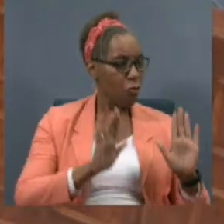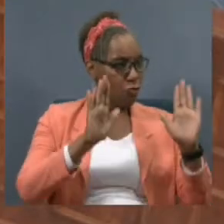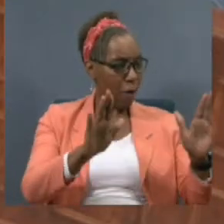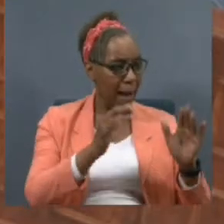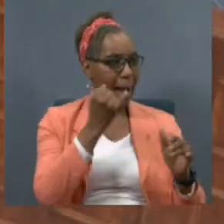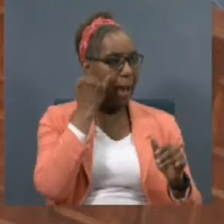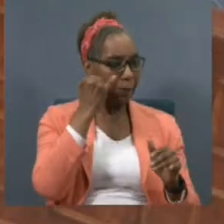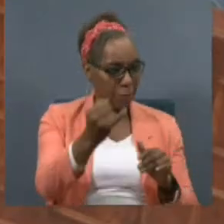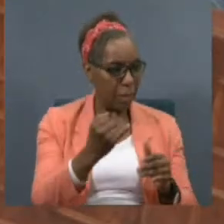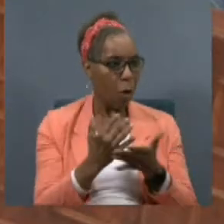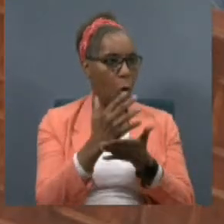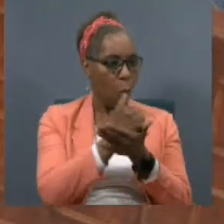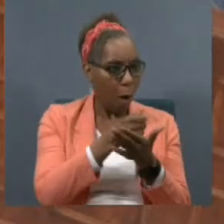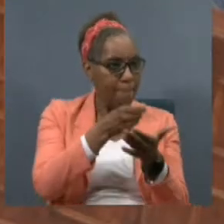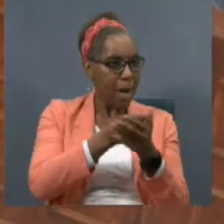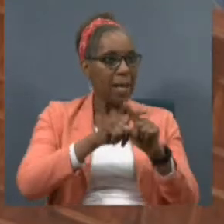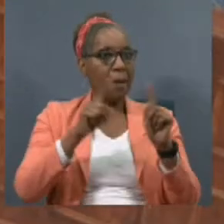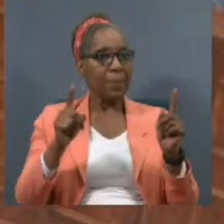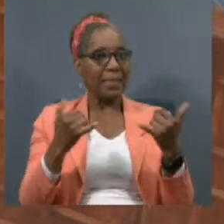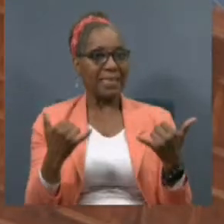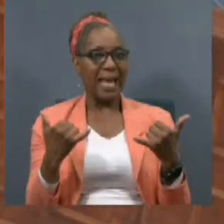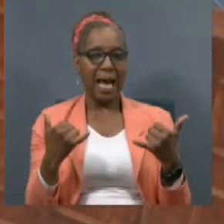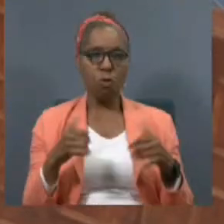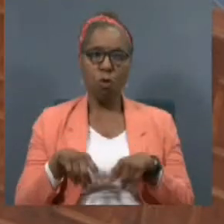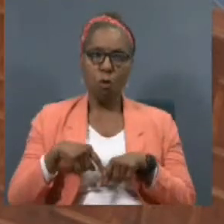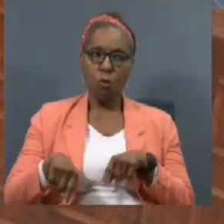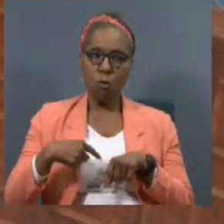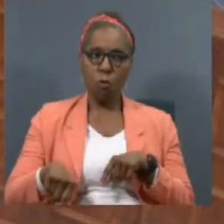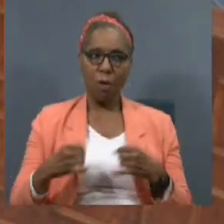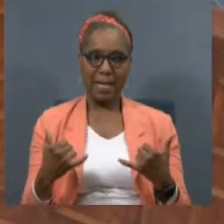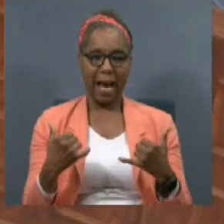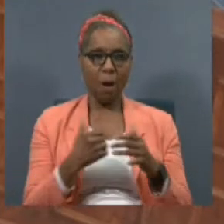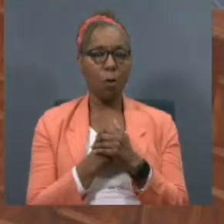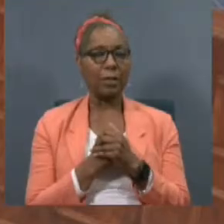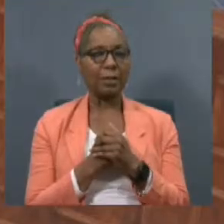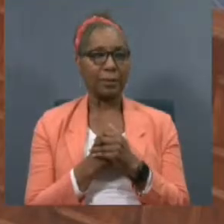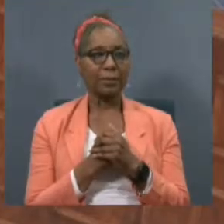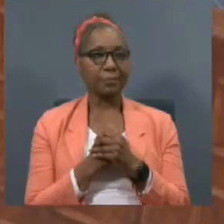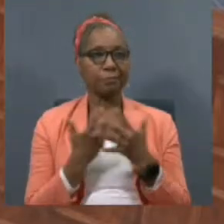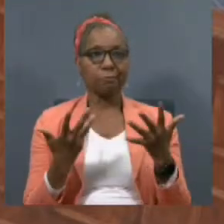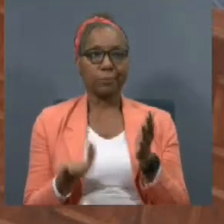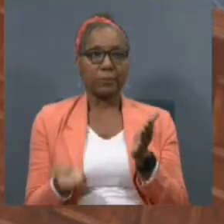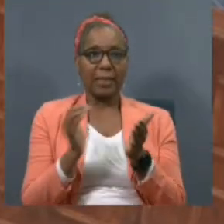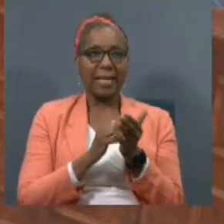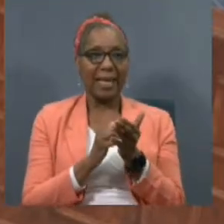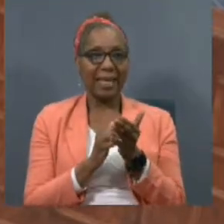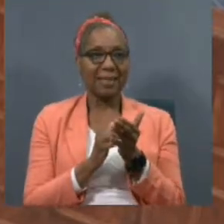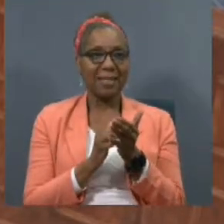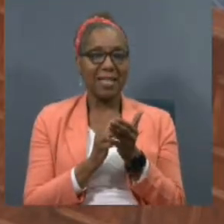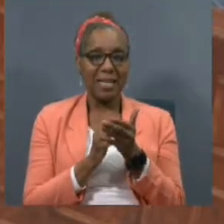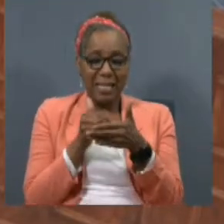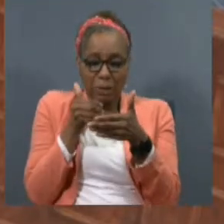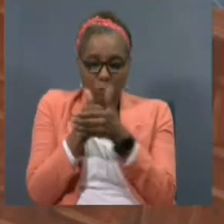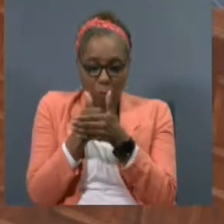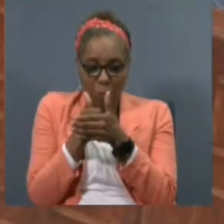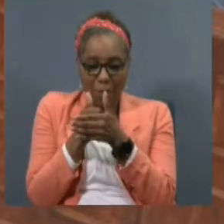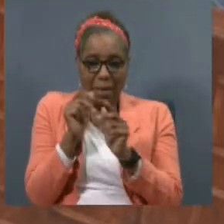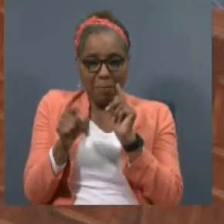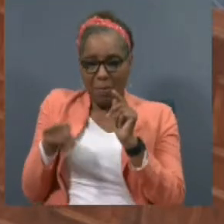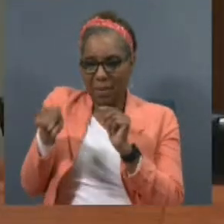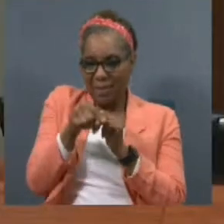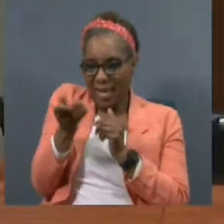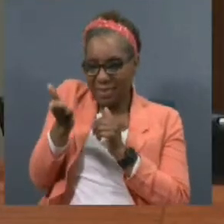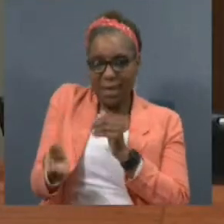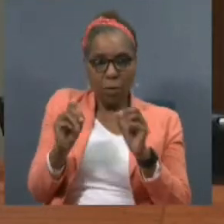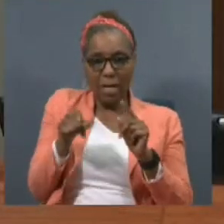driver. I think what's making me very nervous, though, is, again, it backs up to some people who've been there. You're